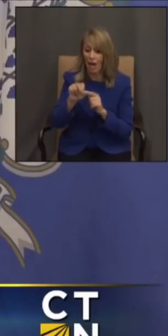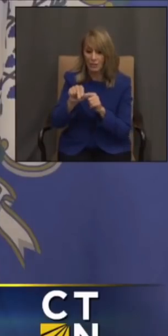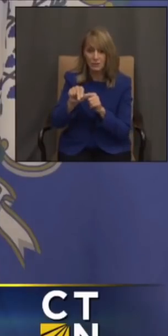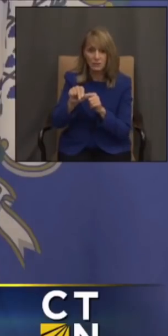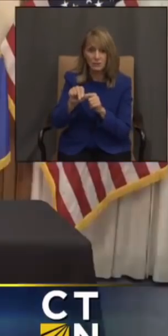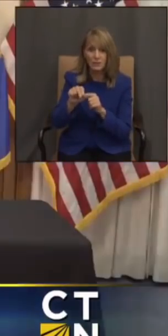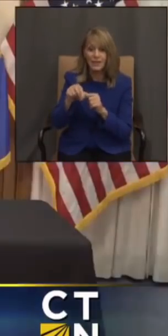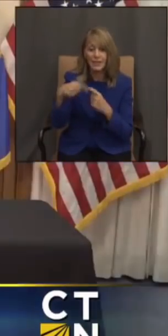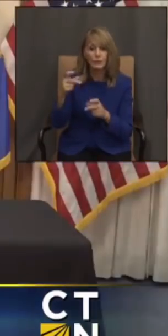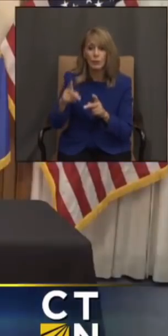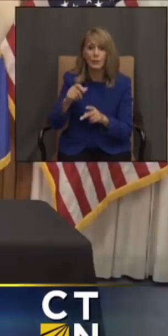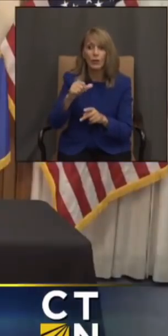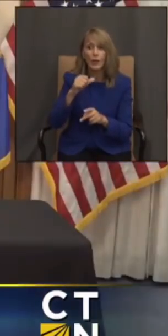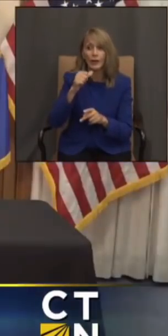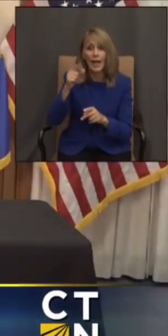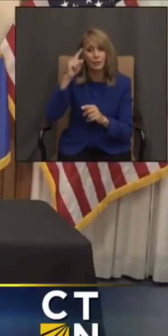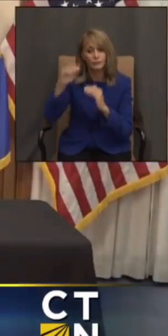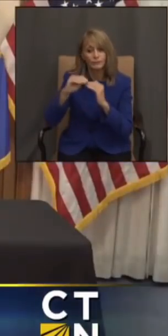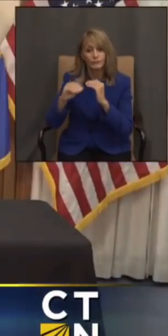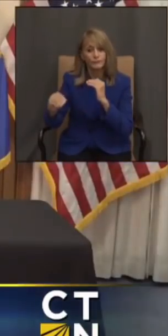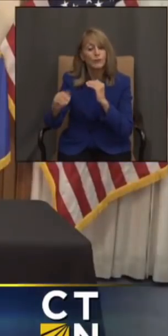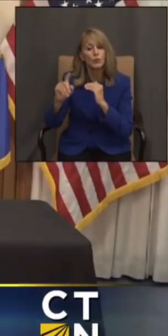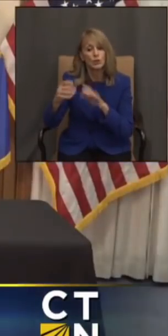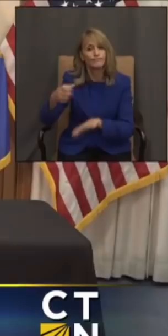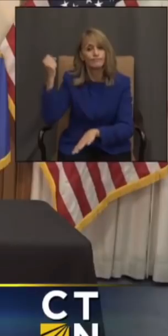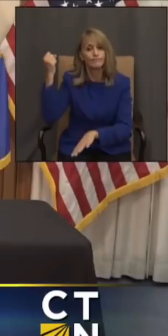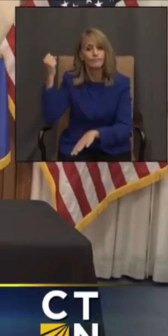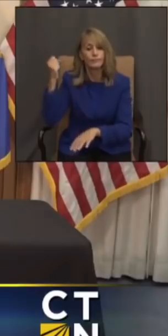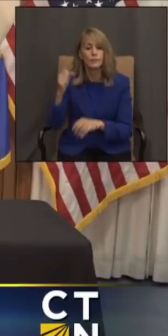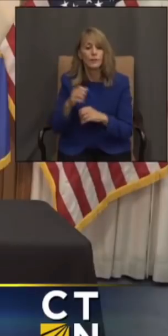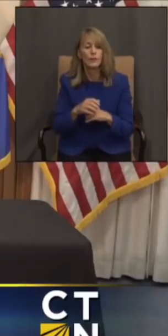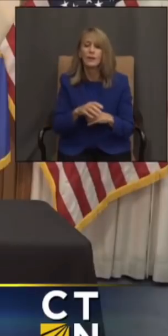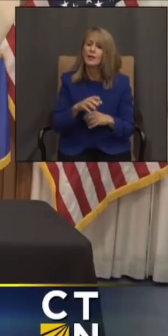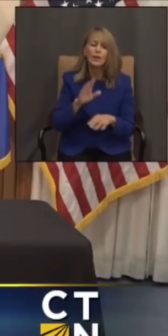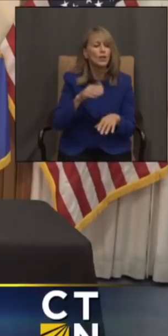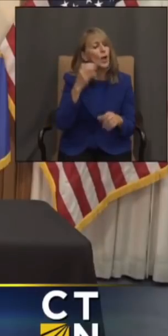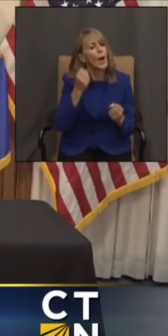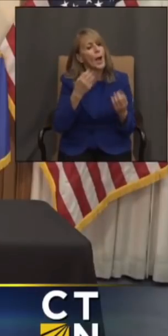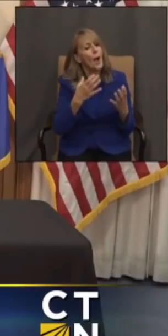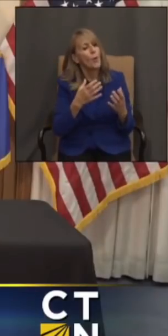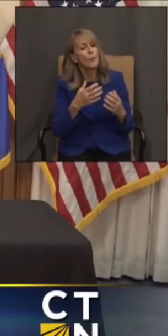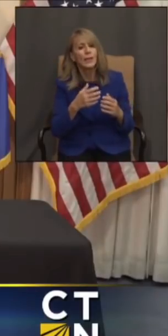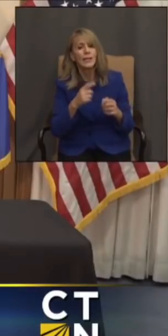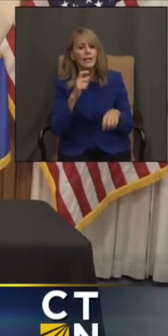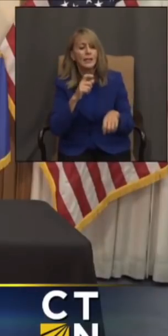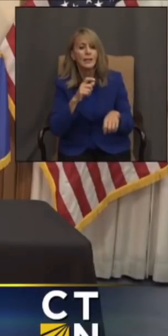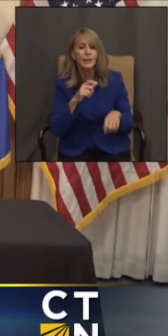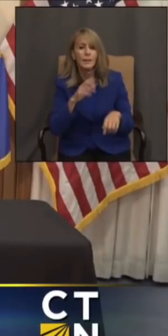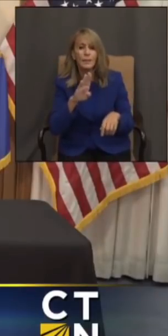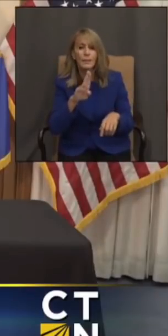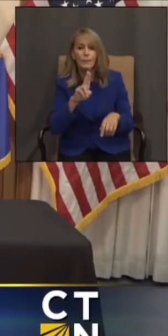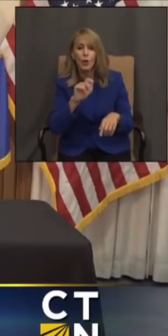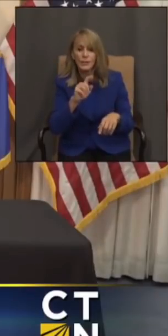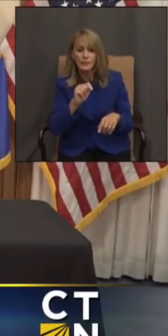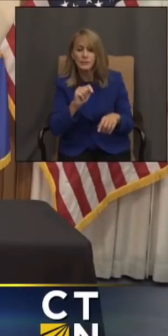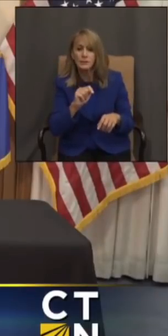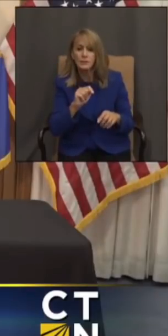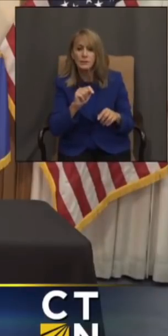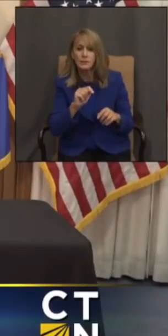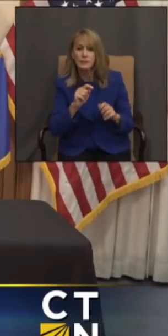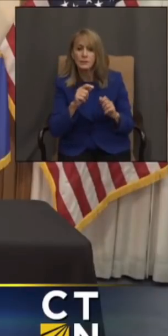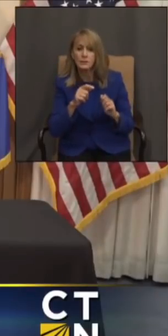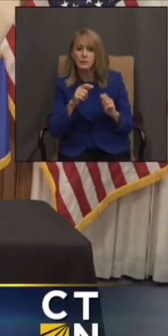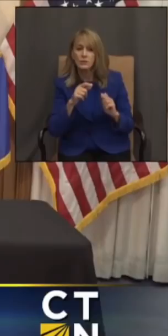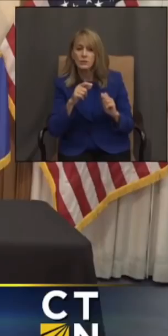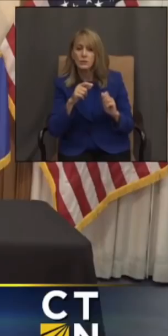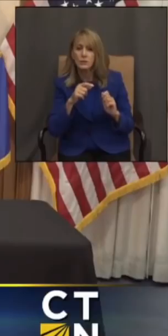unstable. Real quick, have you been given any idea of how many shots were fired? Because that apparently is top secret information.